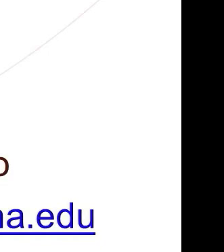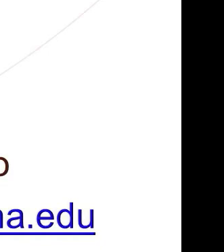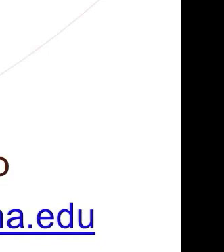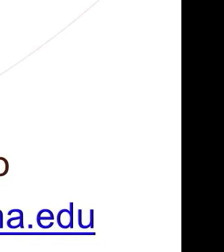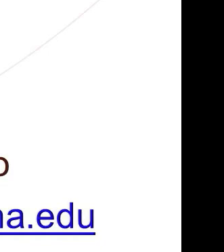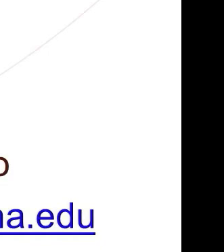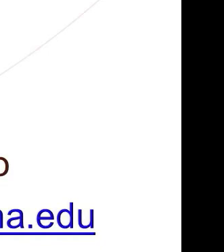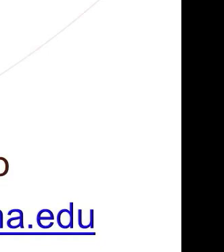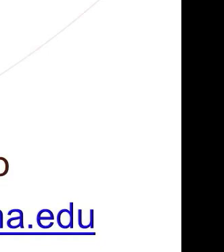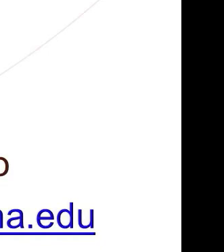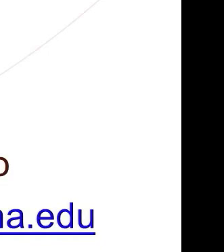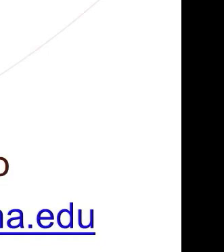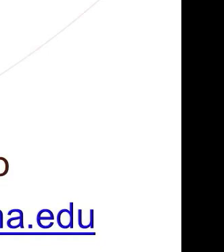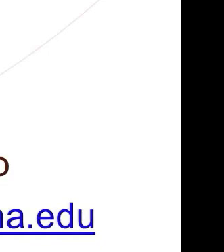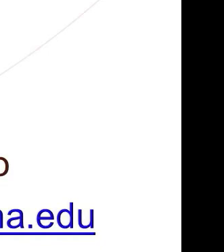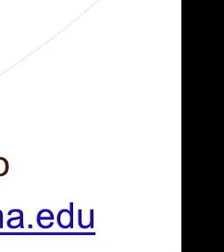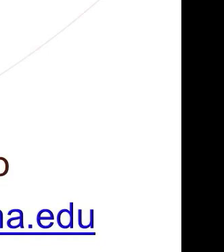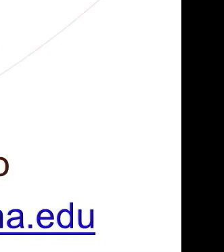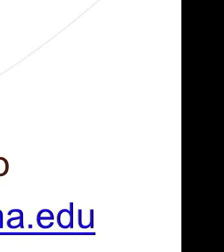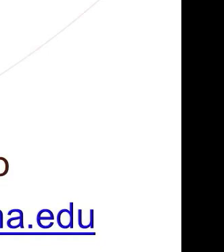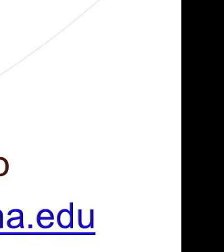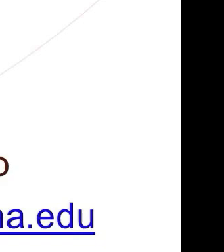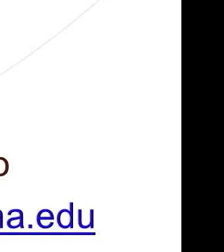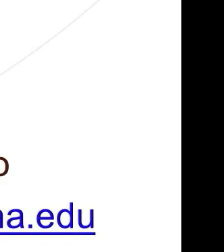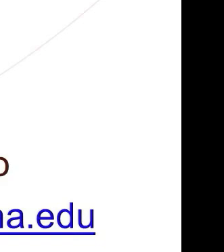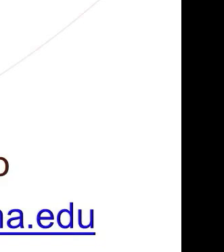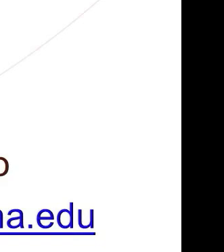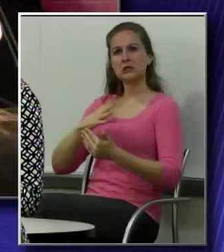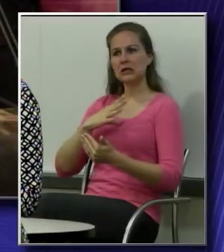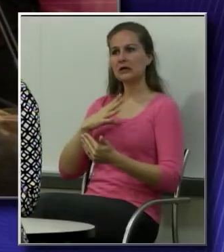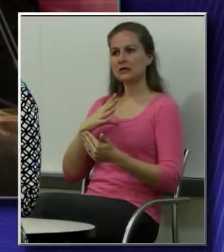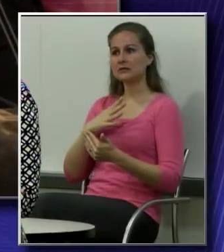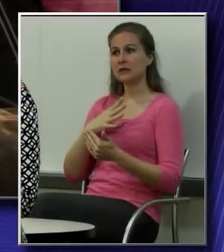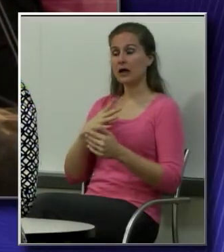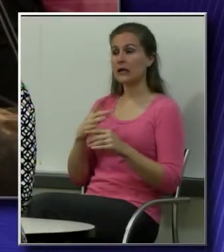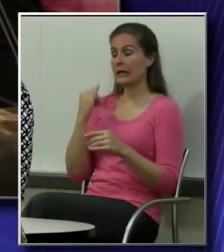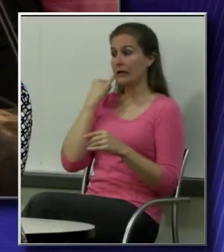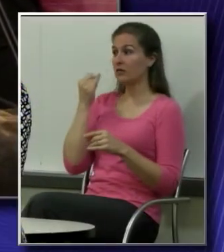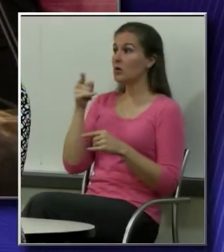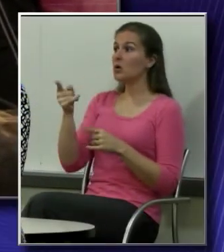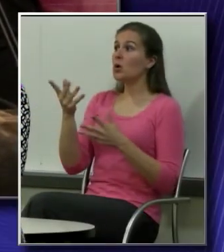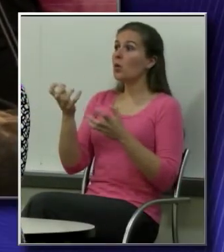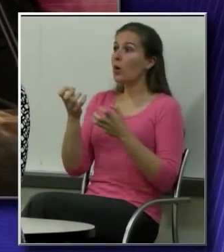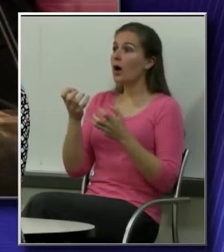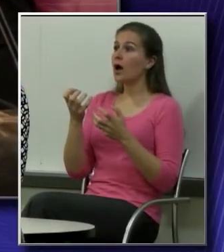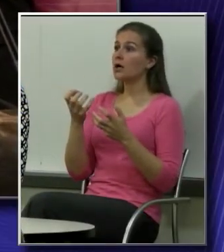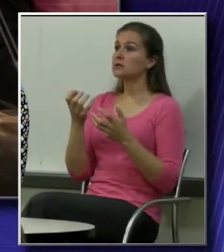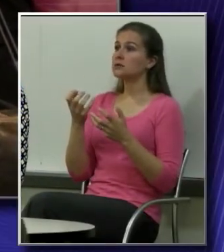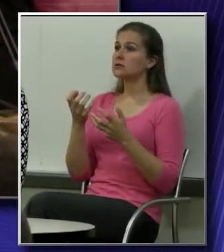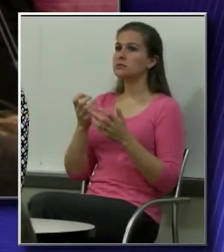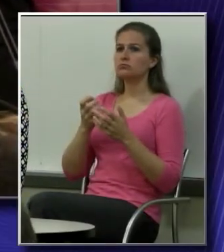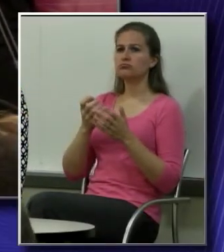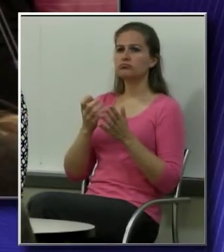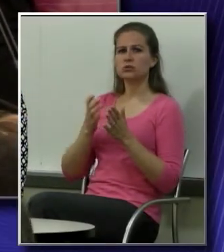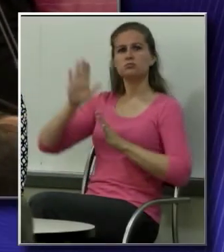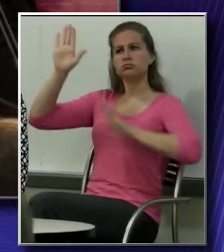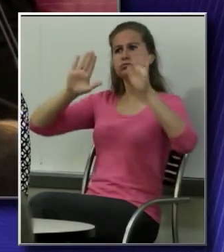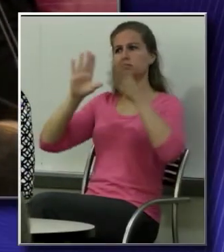fine, but we just wanted to get an idea. If you are planning to make remarks, can I just see a quick show of